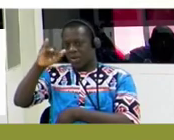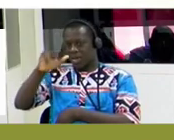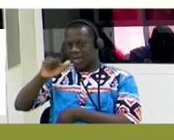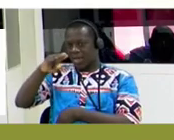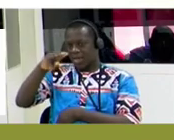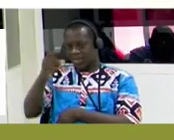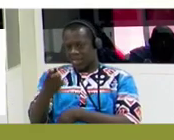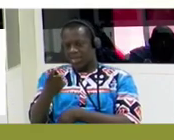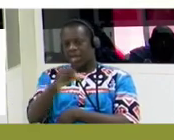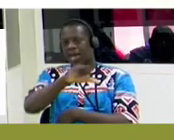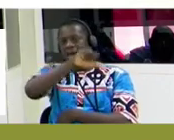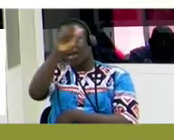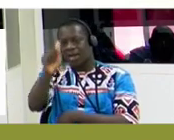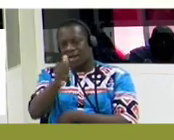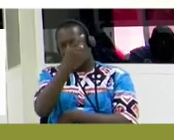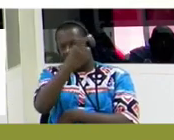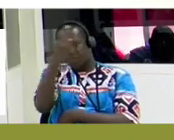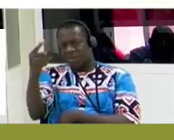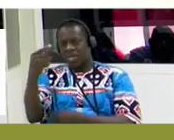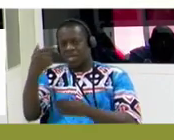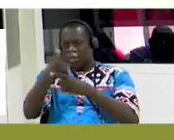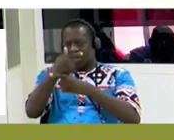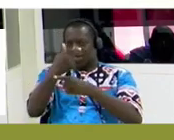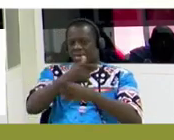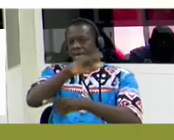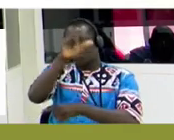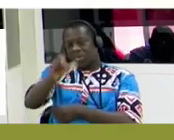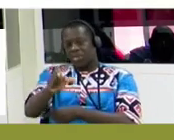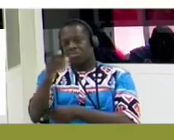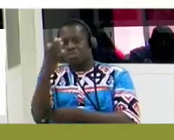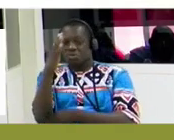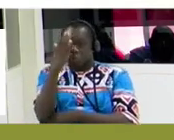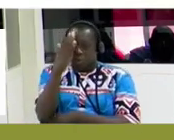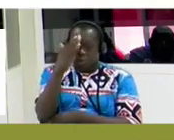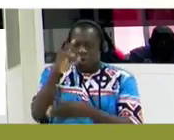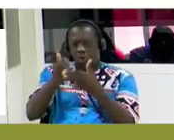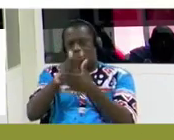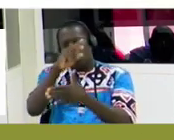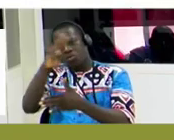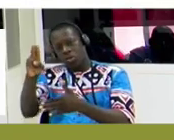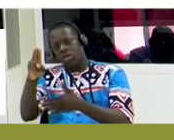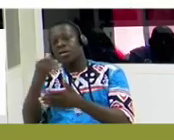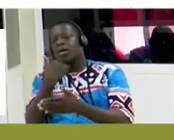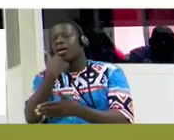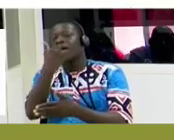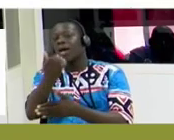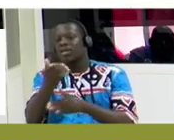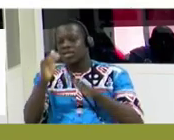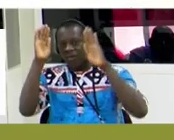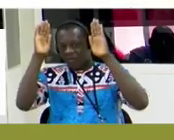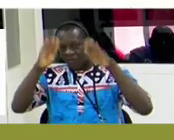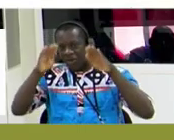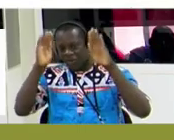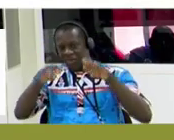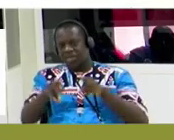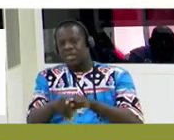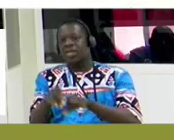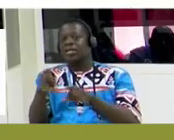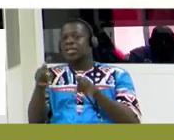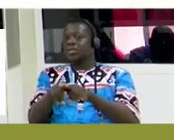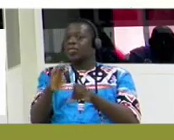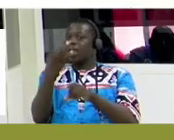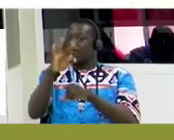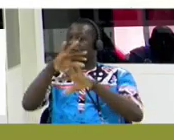Either I knew it or I don't know it, I have offended you, I'm asking for forgiveness. Because hereafter, day of judgment, I have